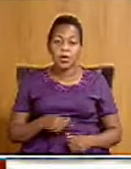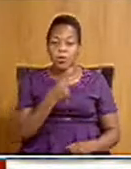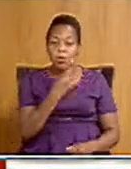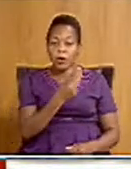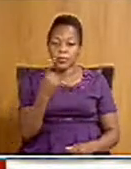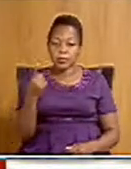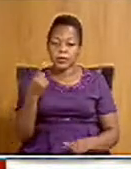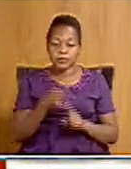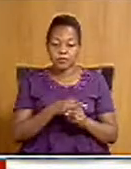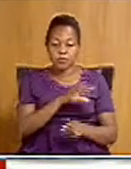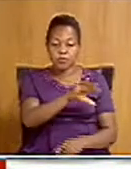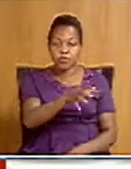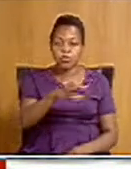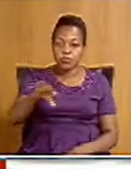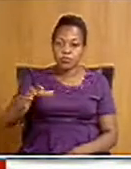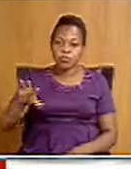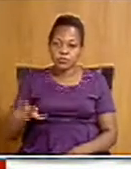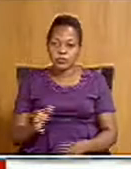one per region,